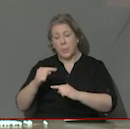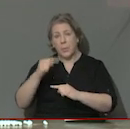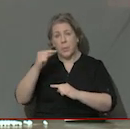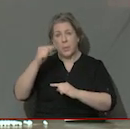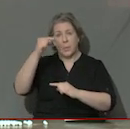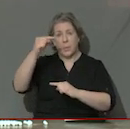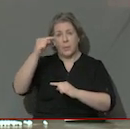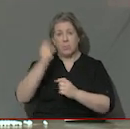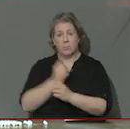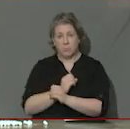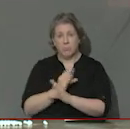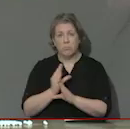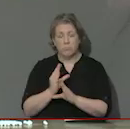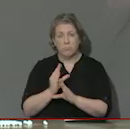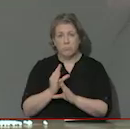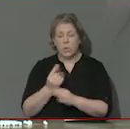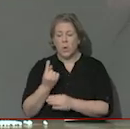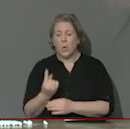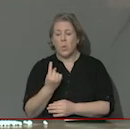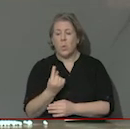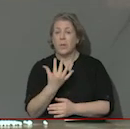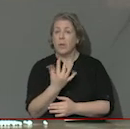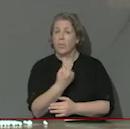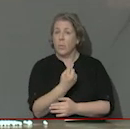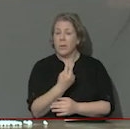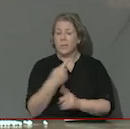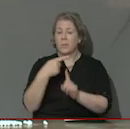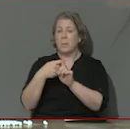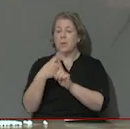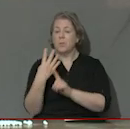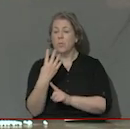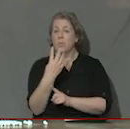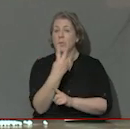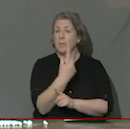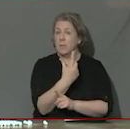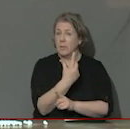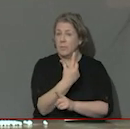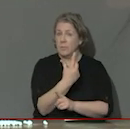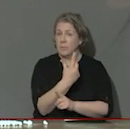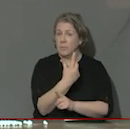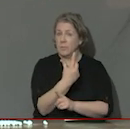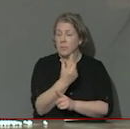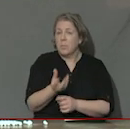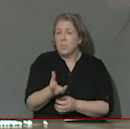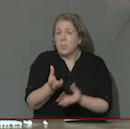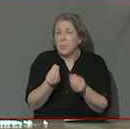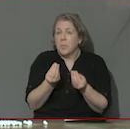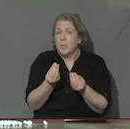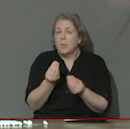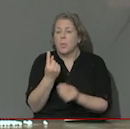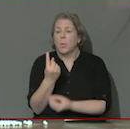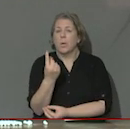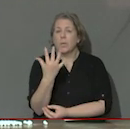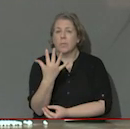we remember 1151 plus 447 gives you